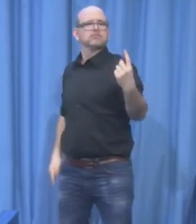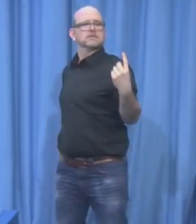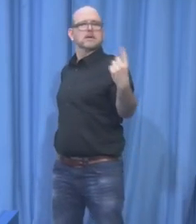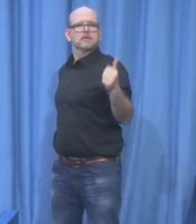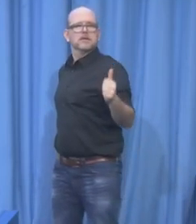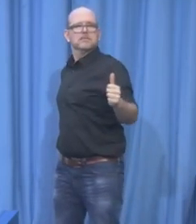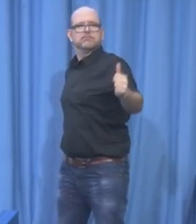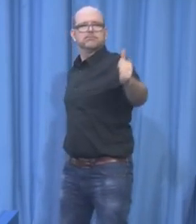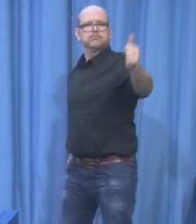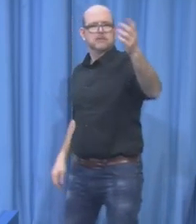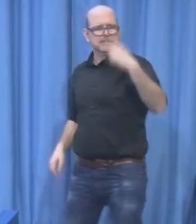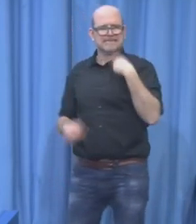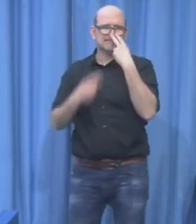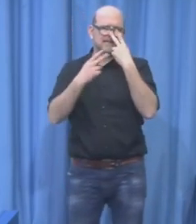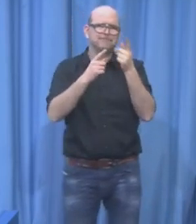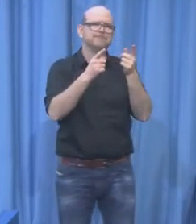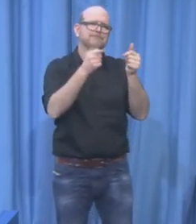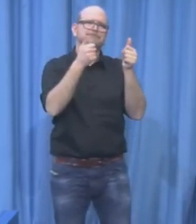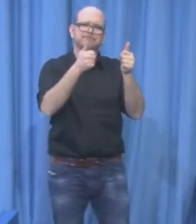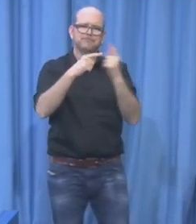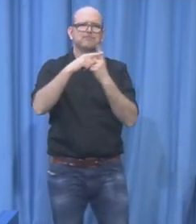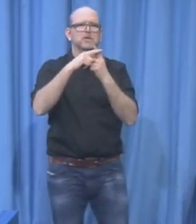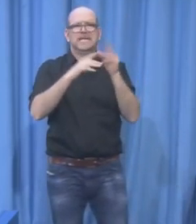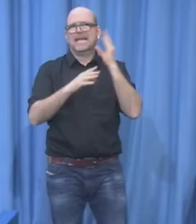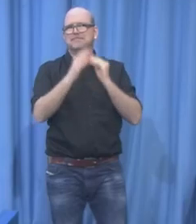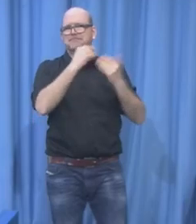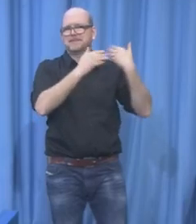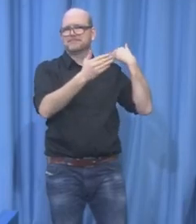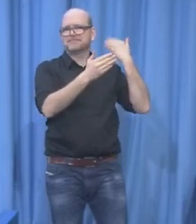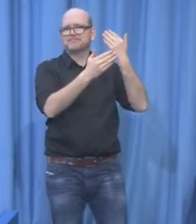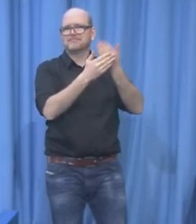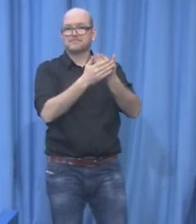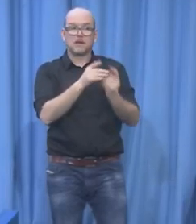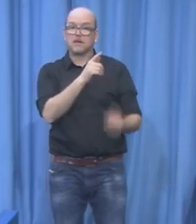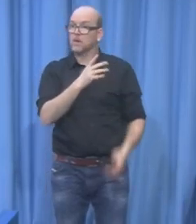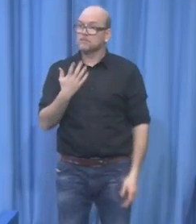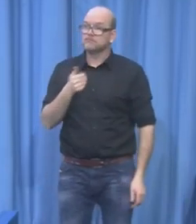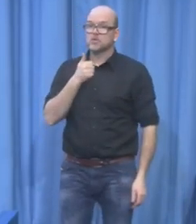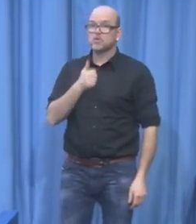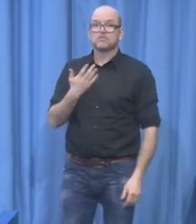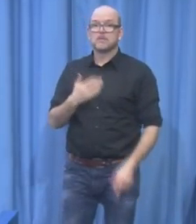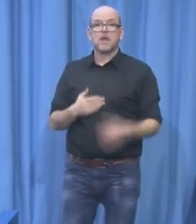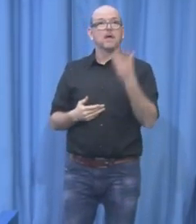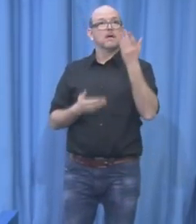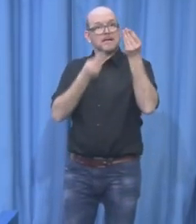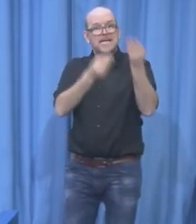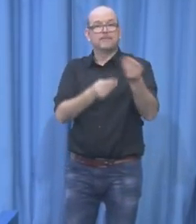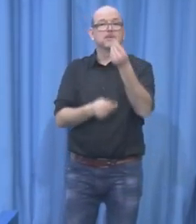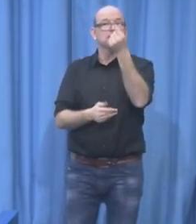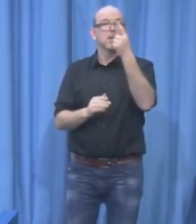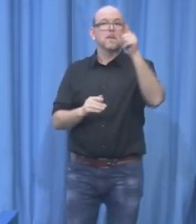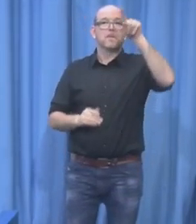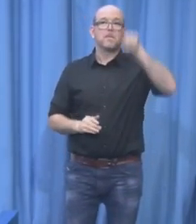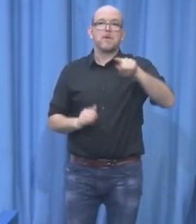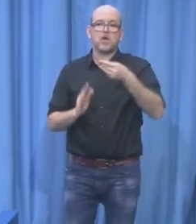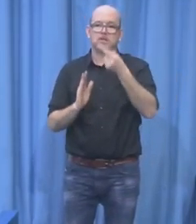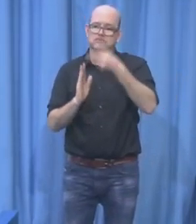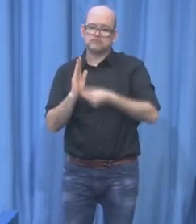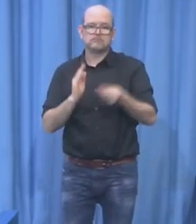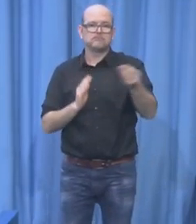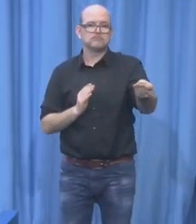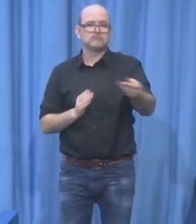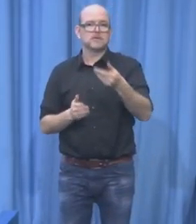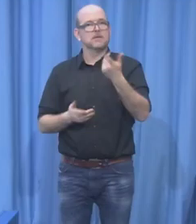job, nothing less than minimum wage. Each participant learns transferable skills that can be used in a variety of